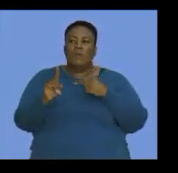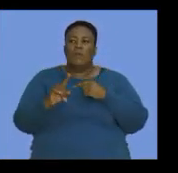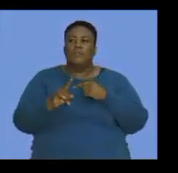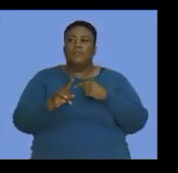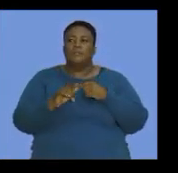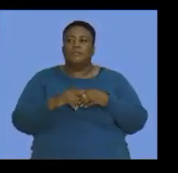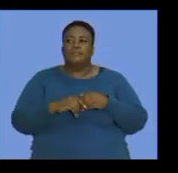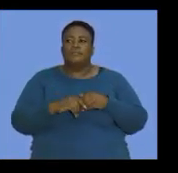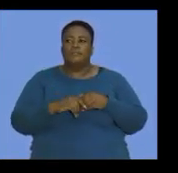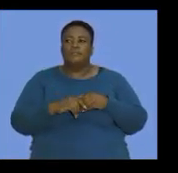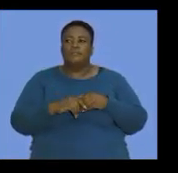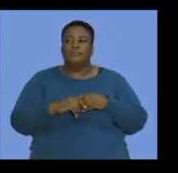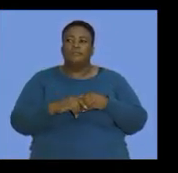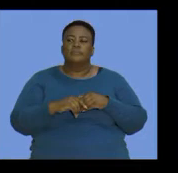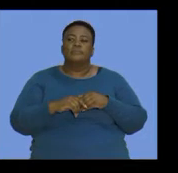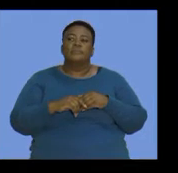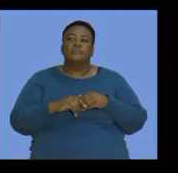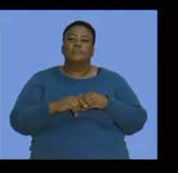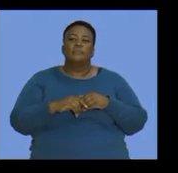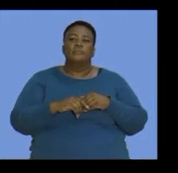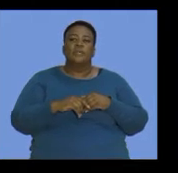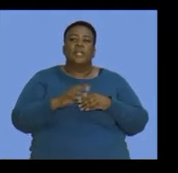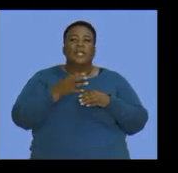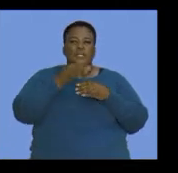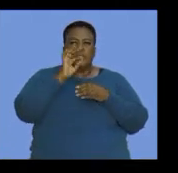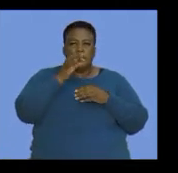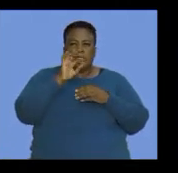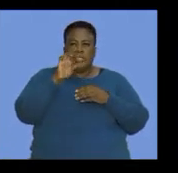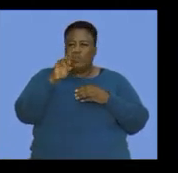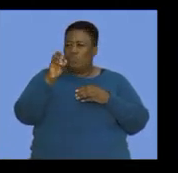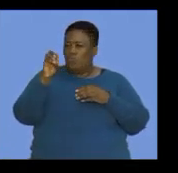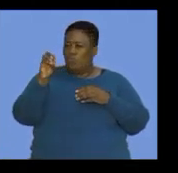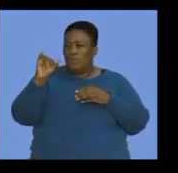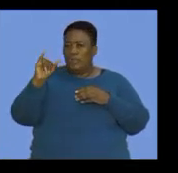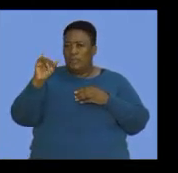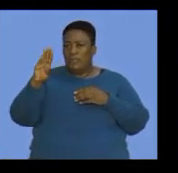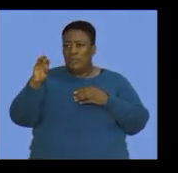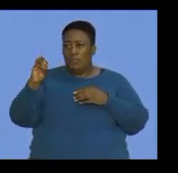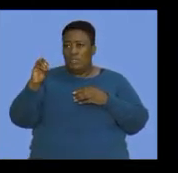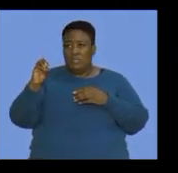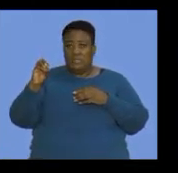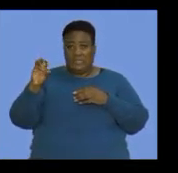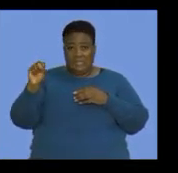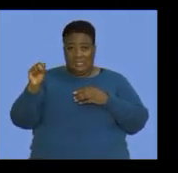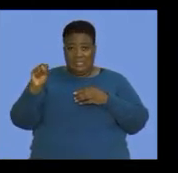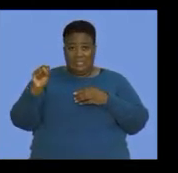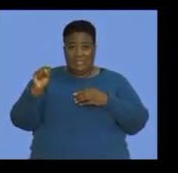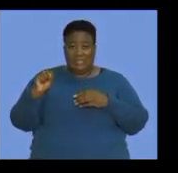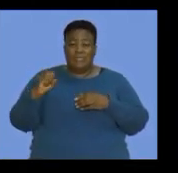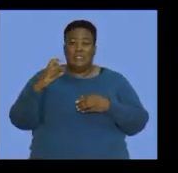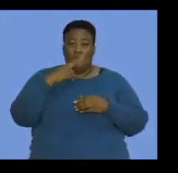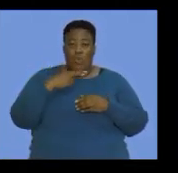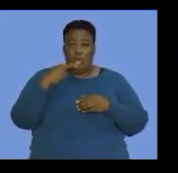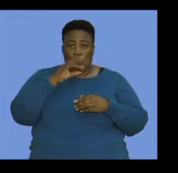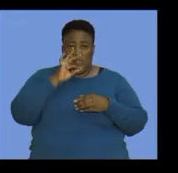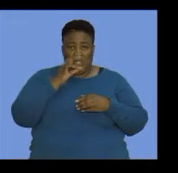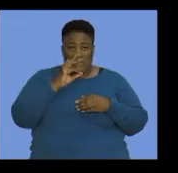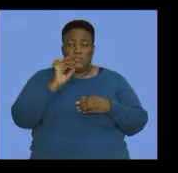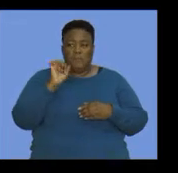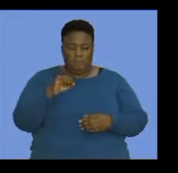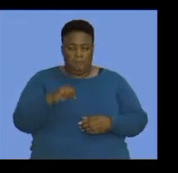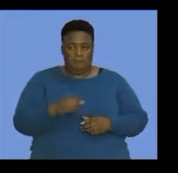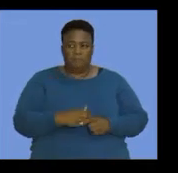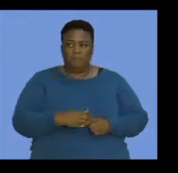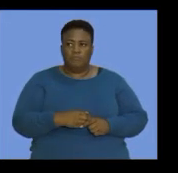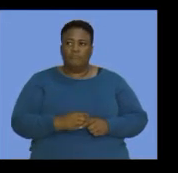next question talks about the rooibos plant, and let's read through that question and answer some